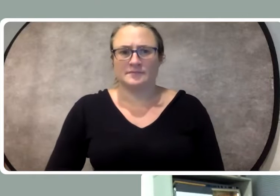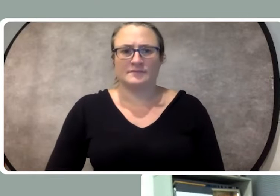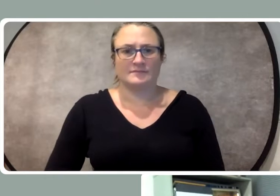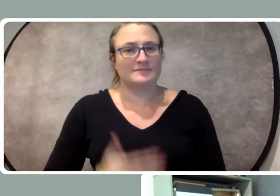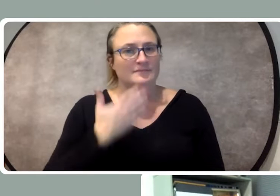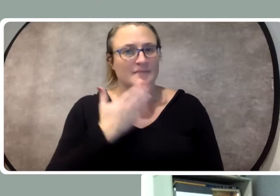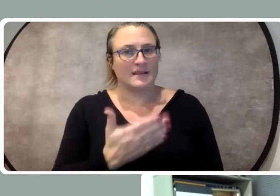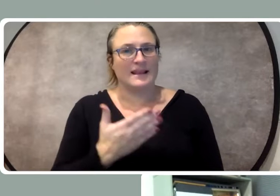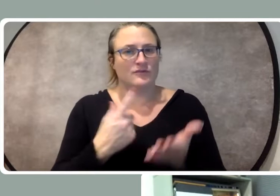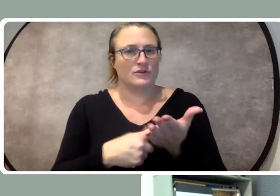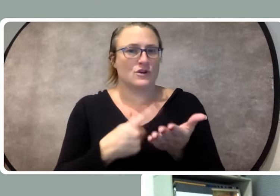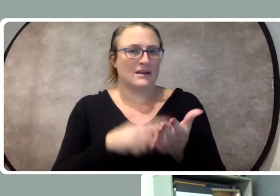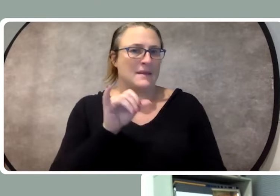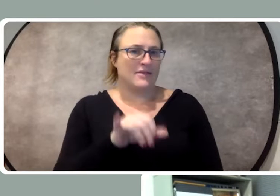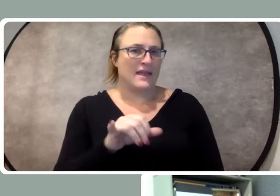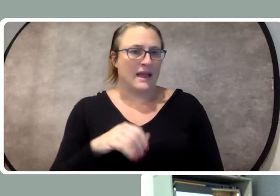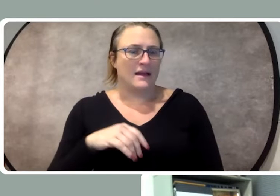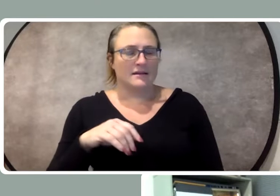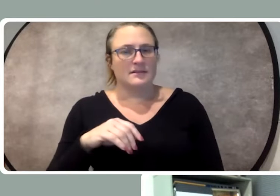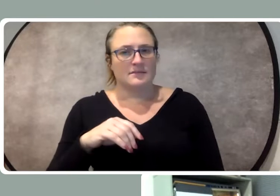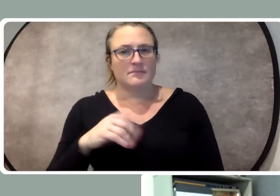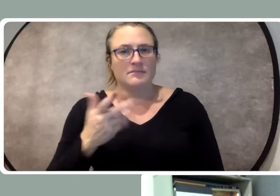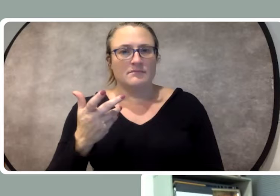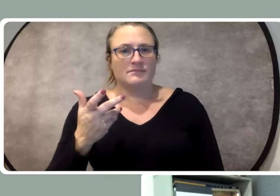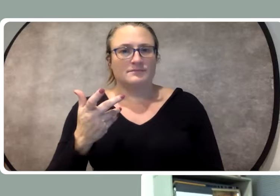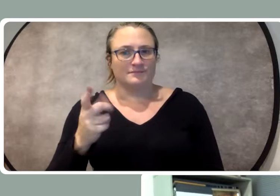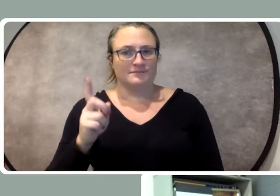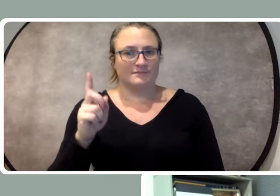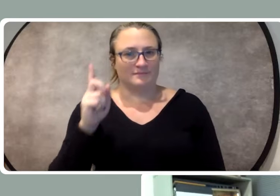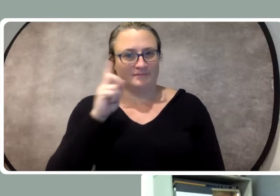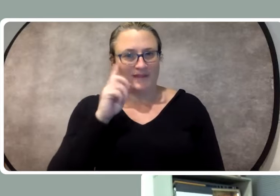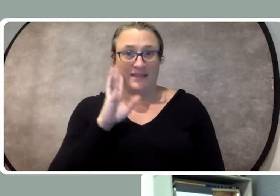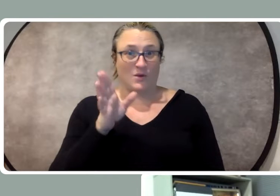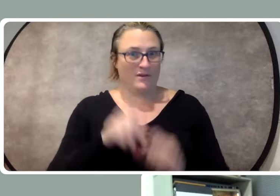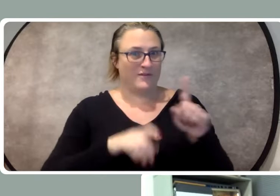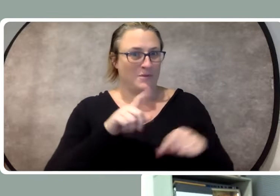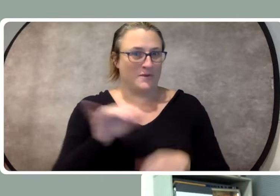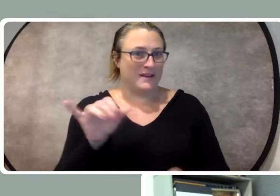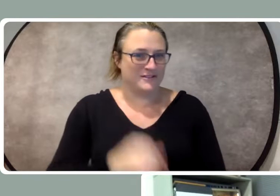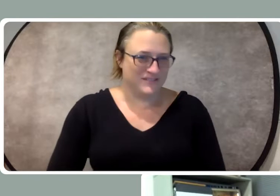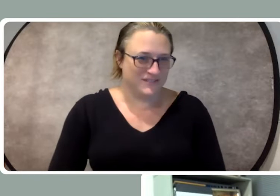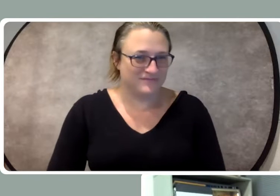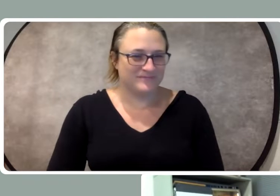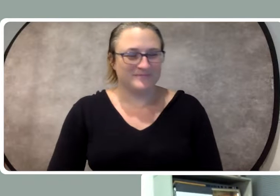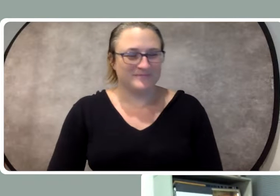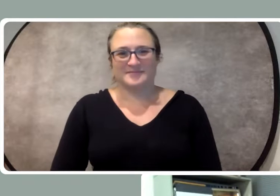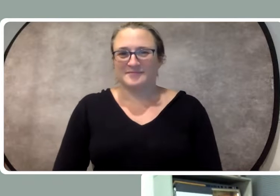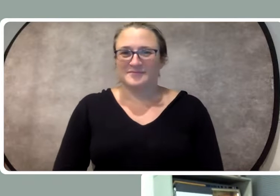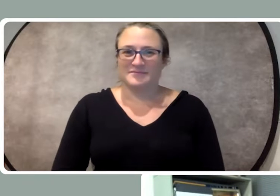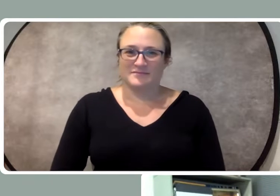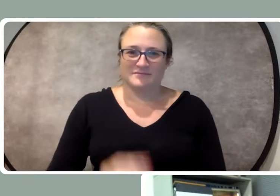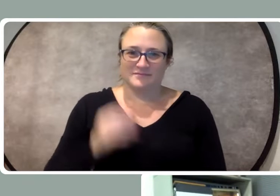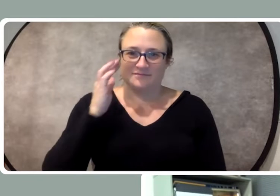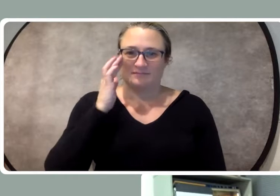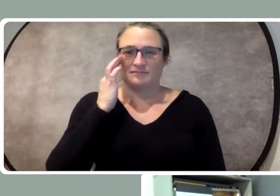Thanks for addressing that. And I'm sure I think we will get some more questions about that as well throughout our program. So